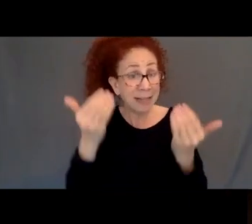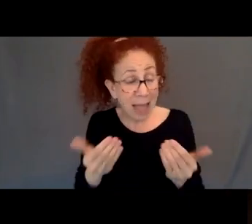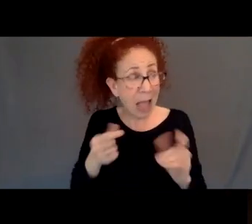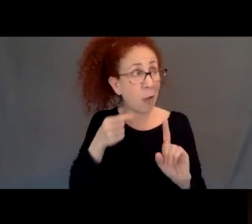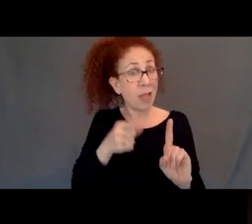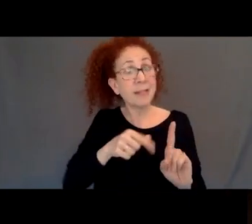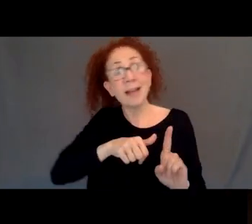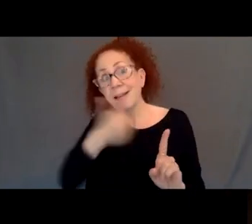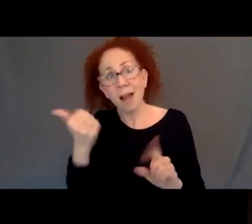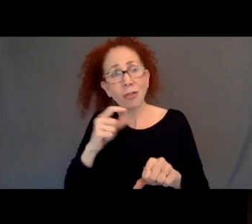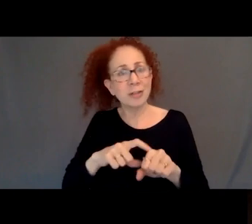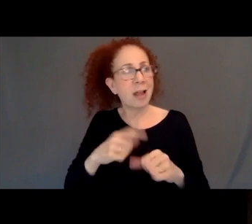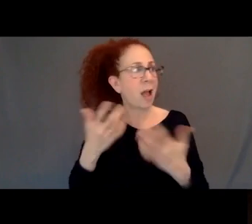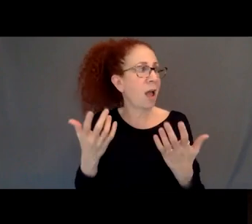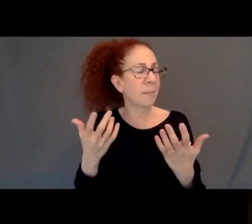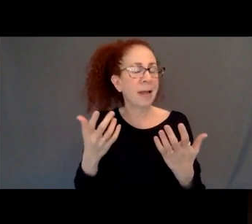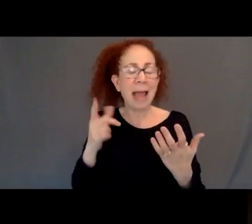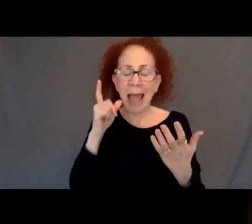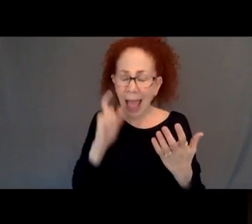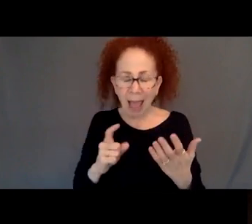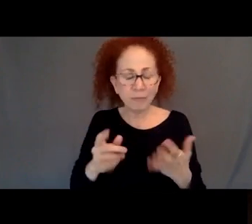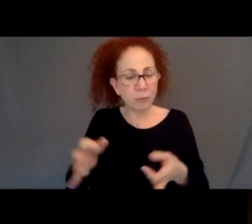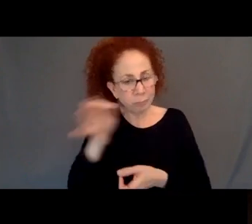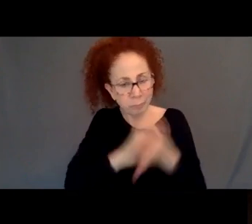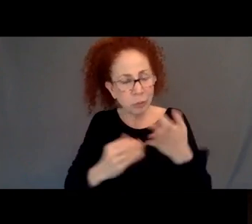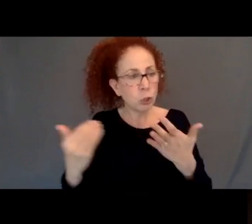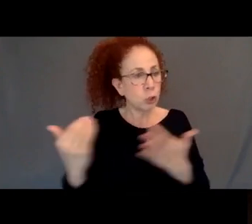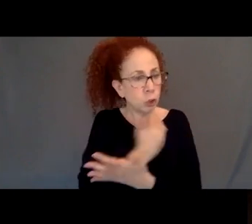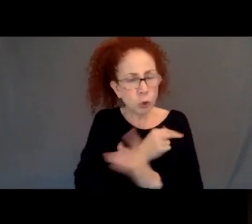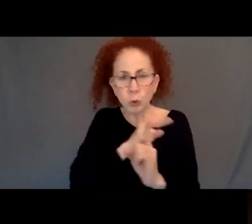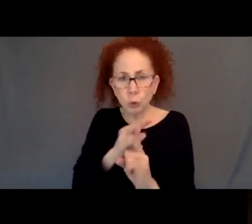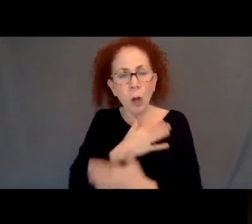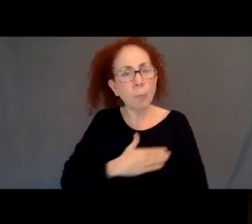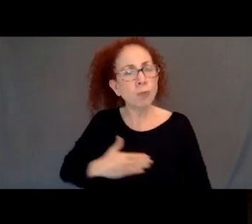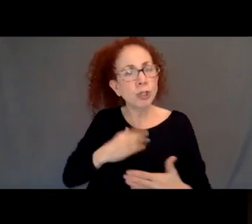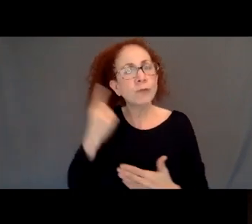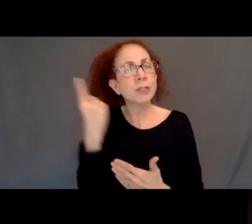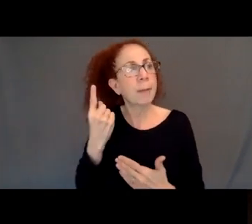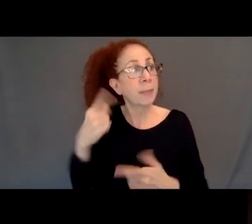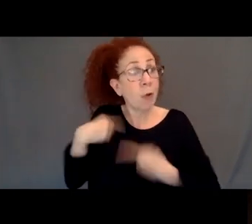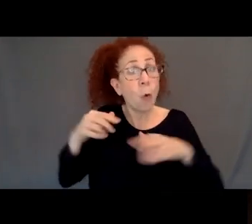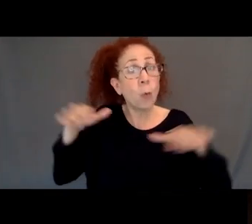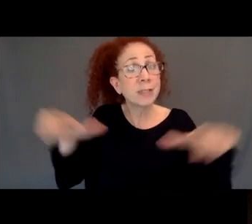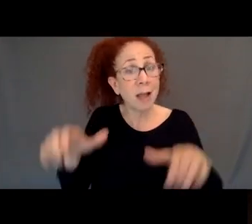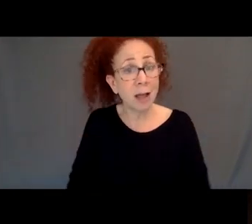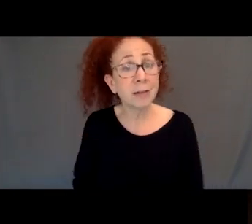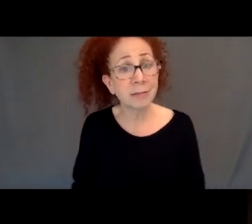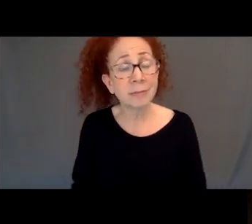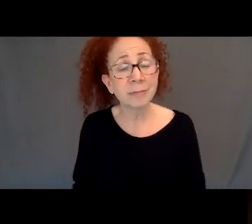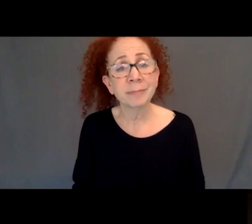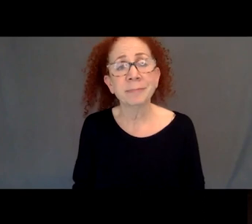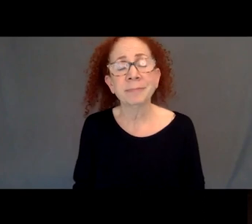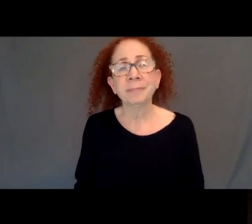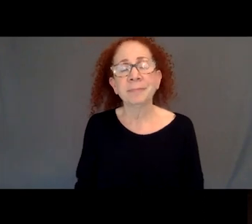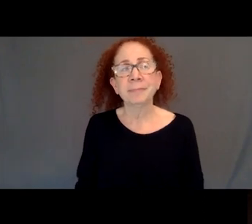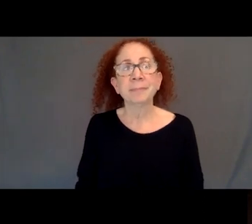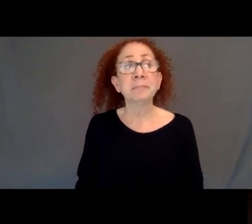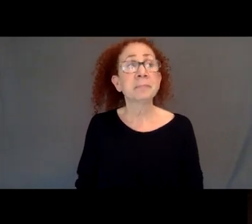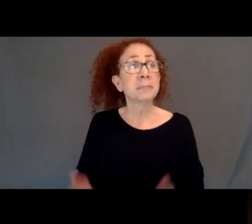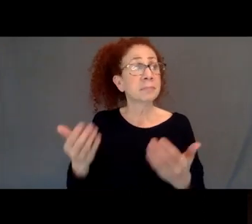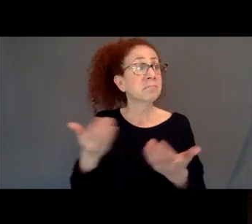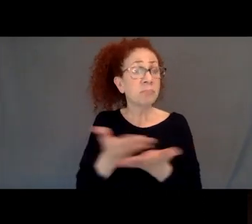another moment of just finding a new appreciation for something that you've always done. And, just as we continue to